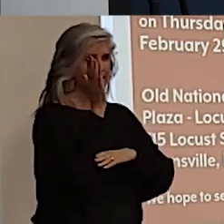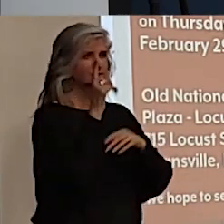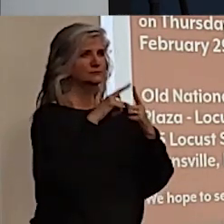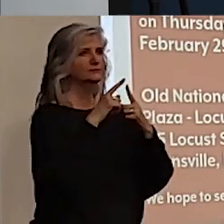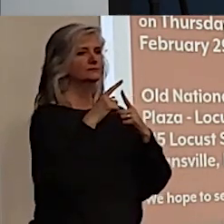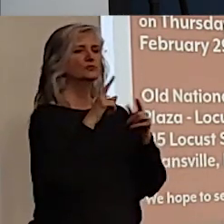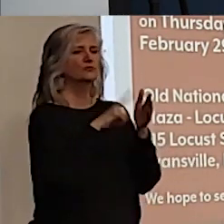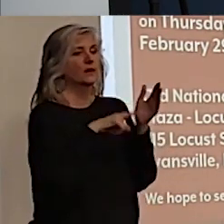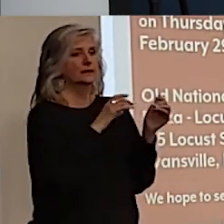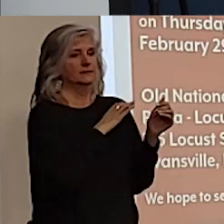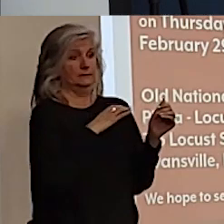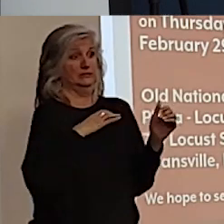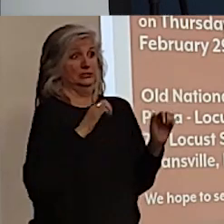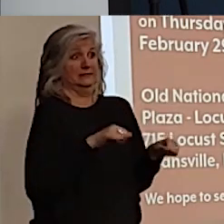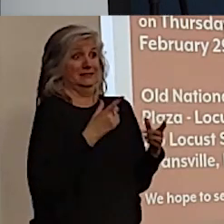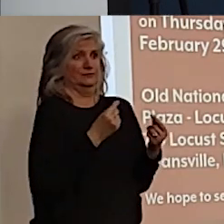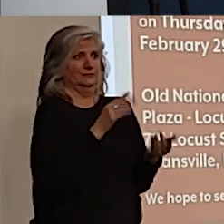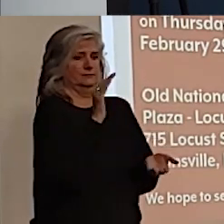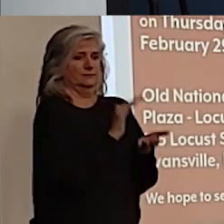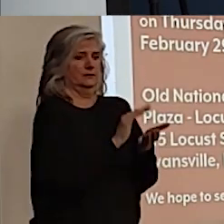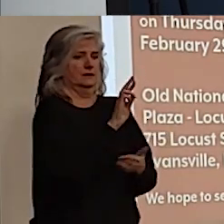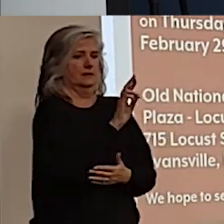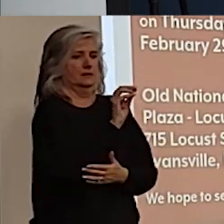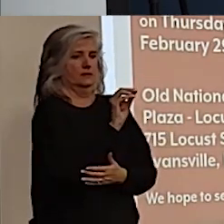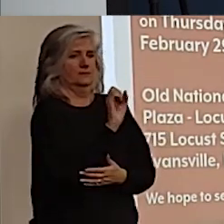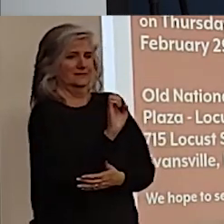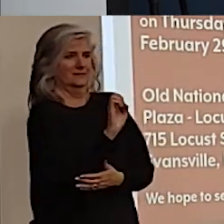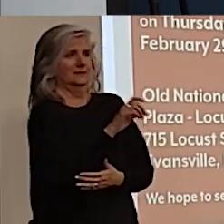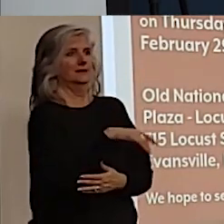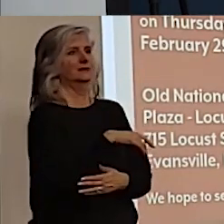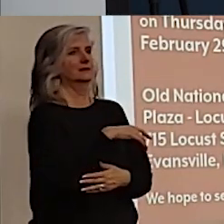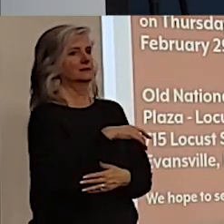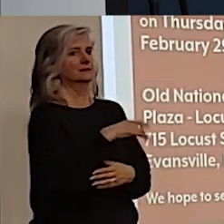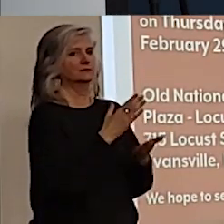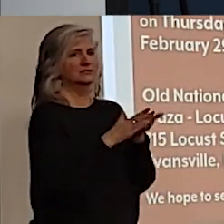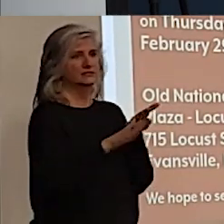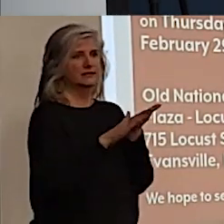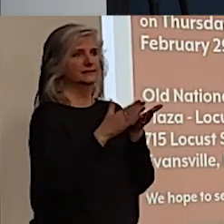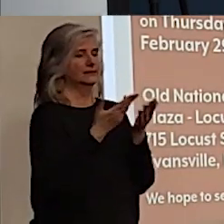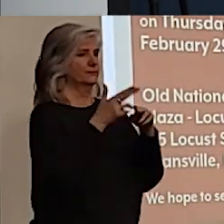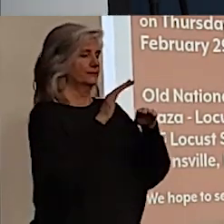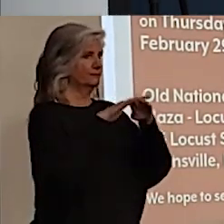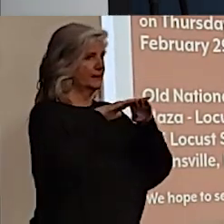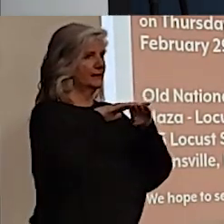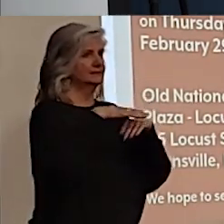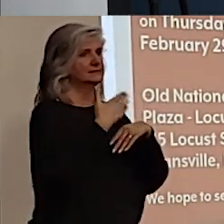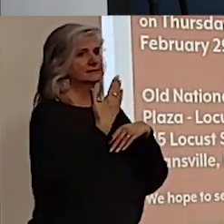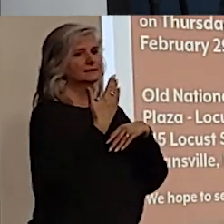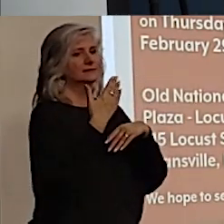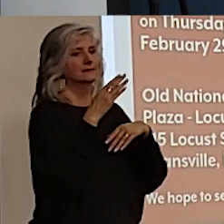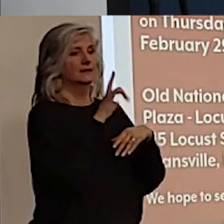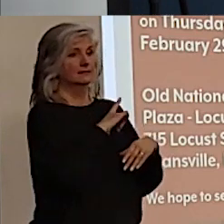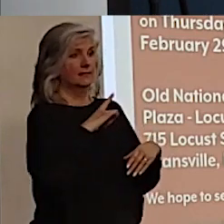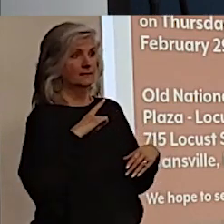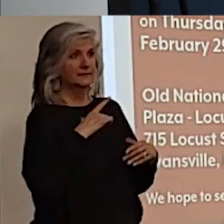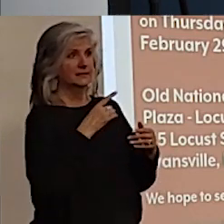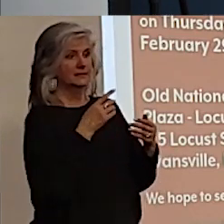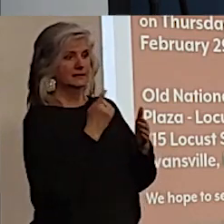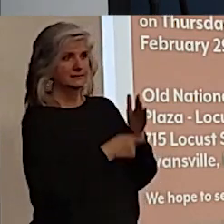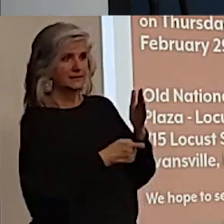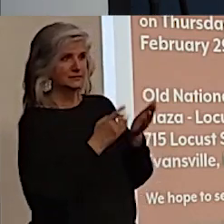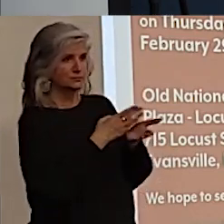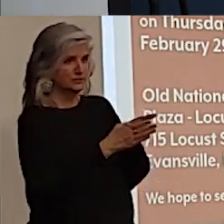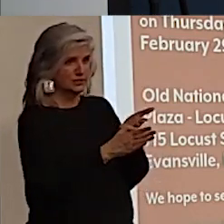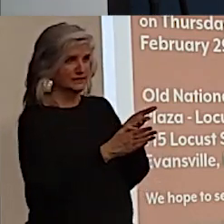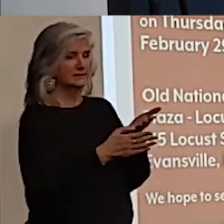the commission can do, reducing the ROE, rejecting rate case expense, rejecting lobbying expense, and